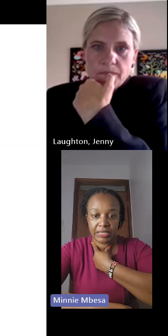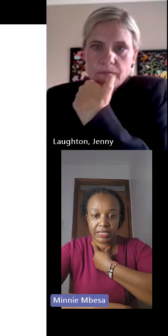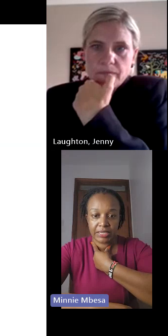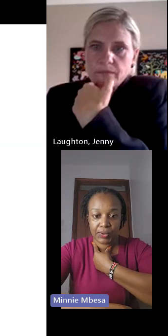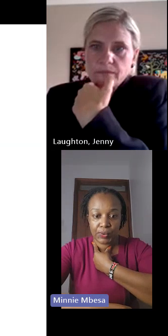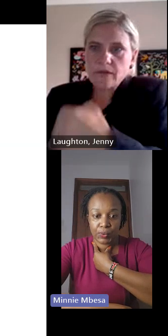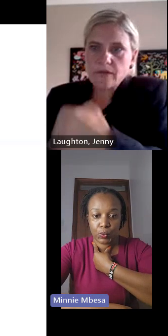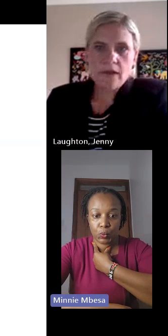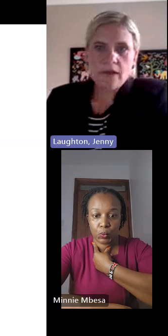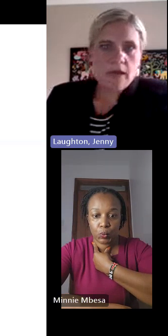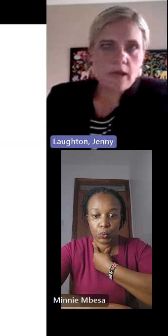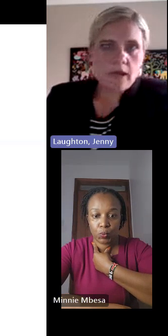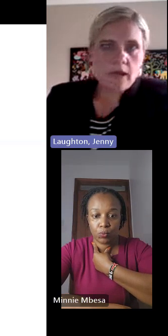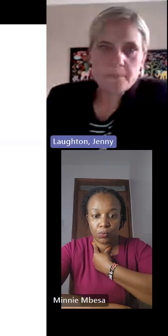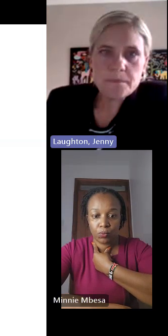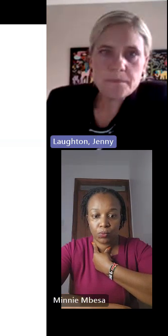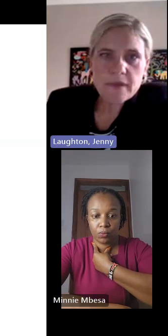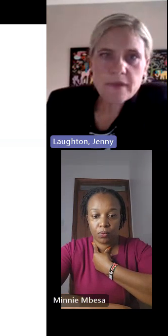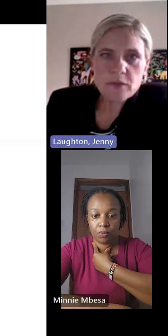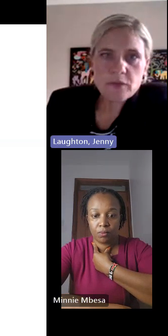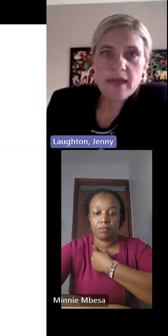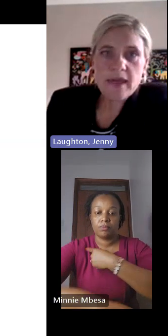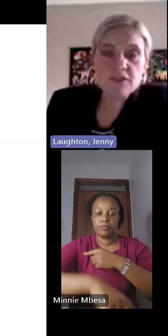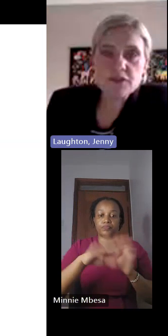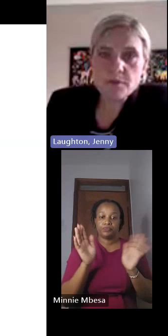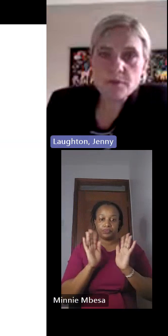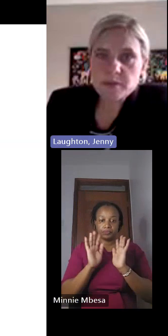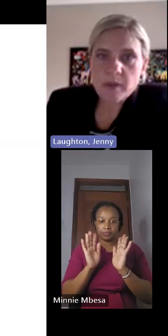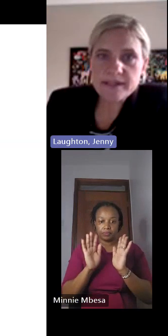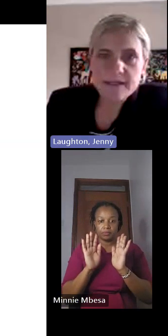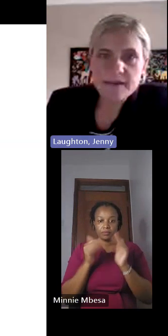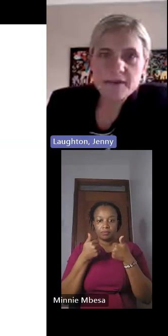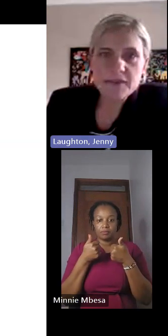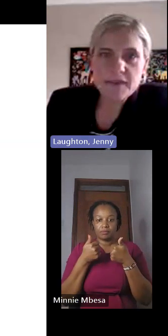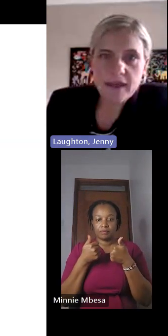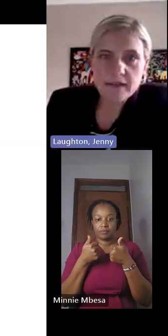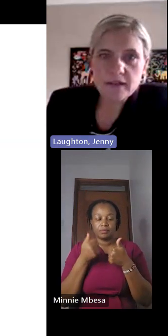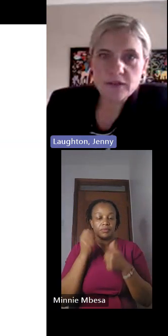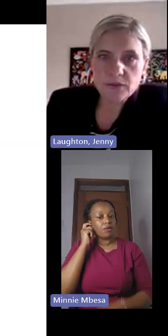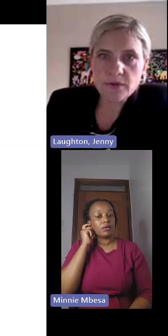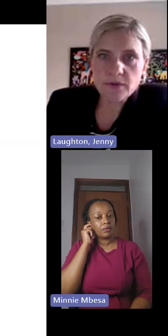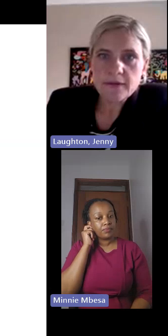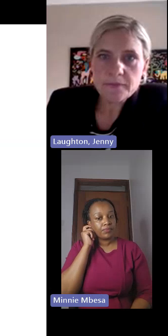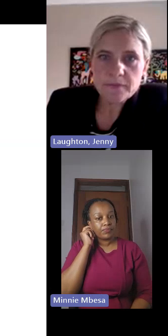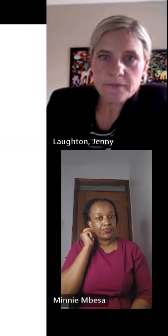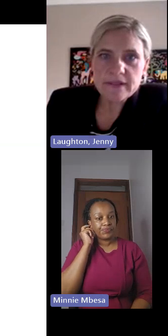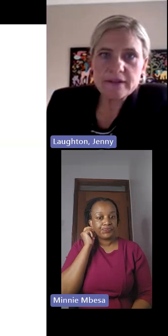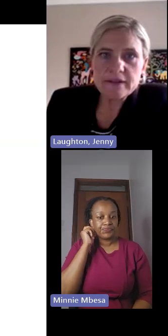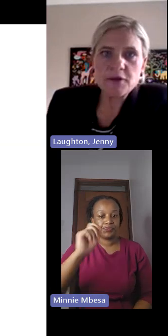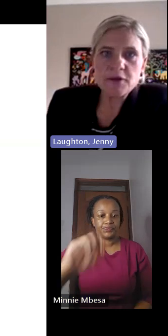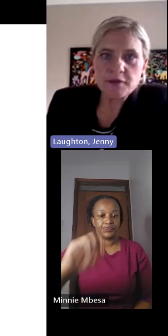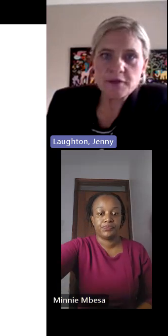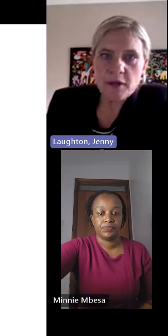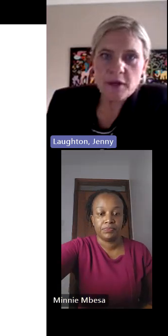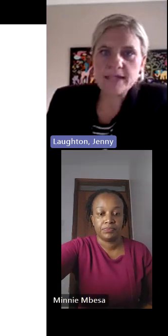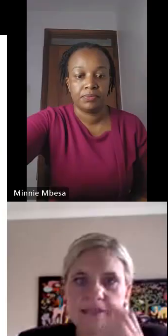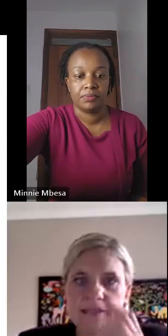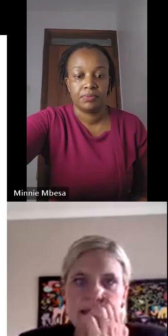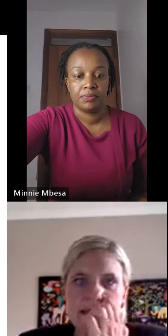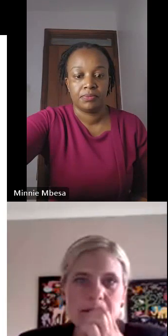Jenny, how is it now? Um, that's so much better. Thank Oh, you. I'm going